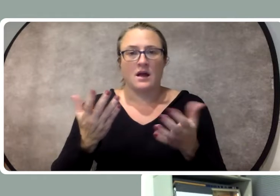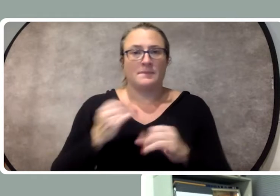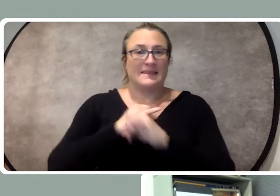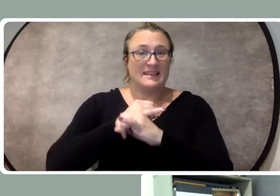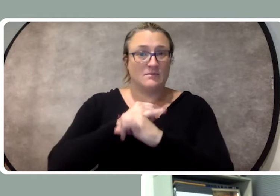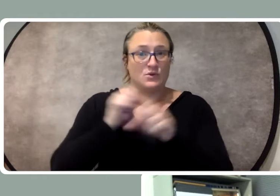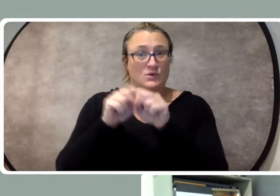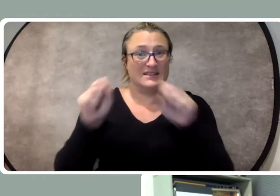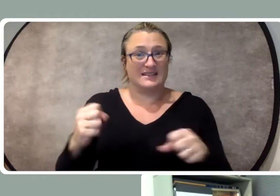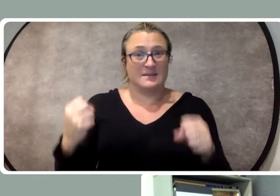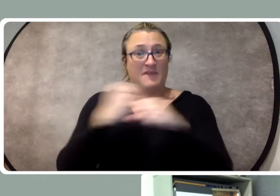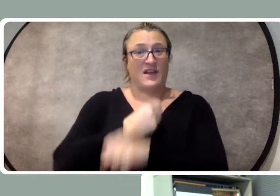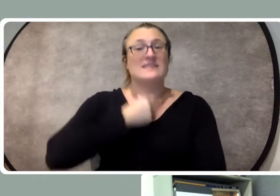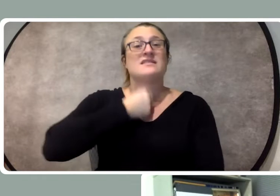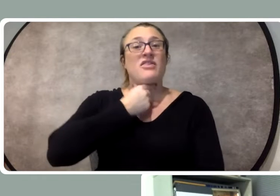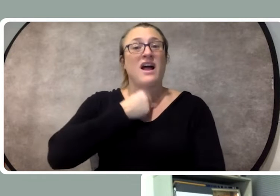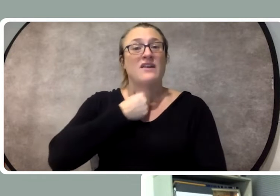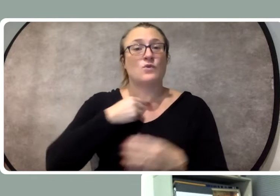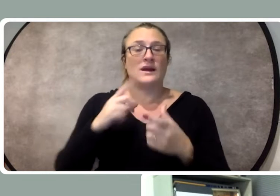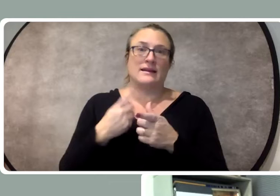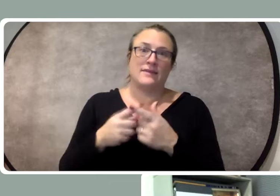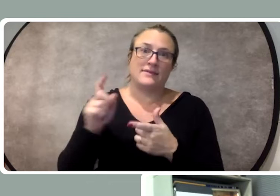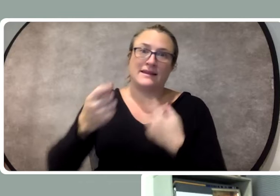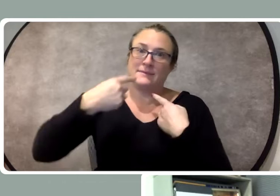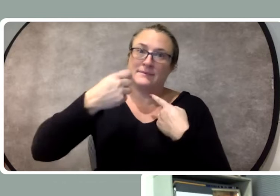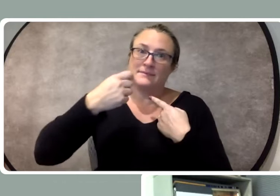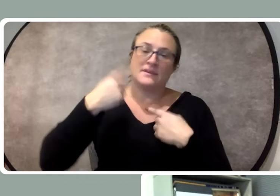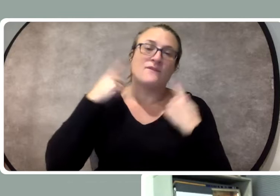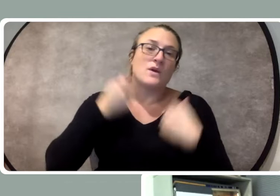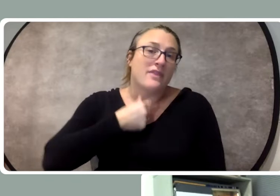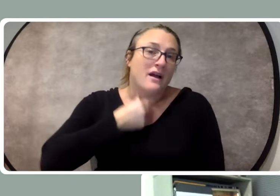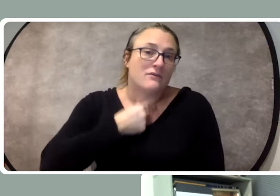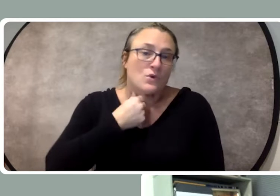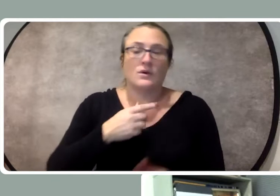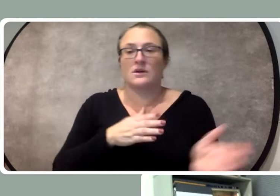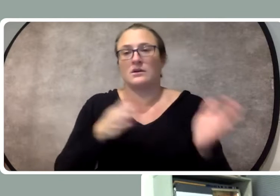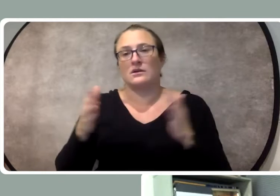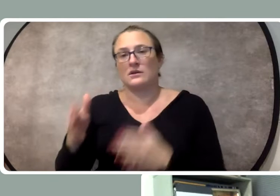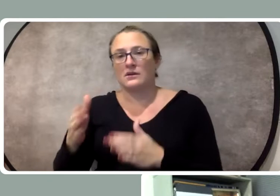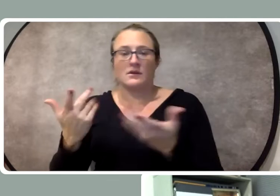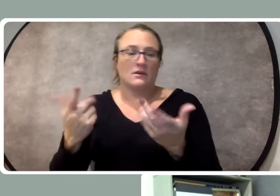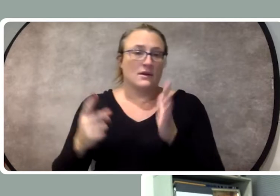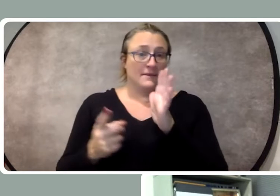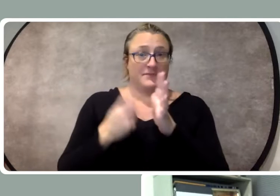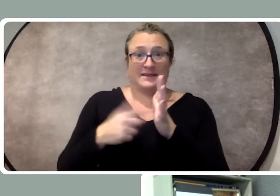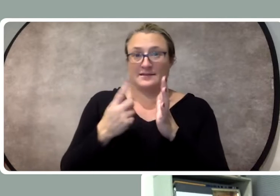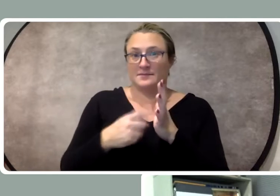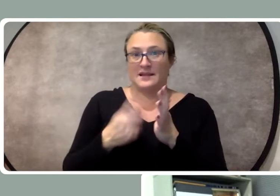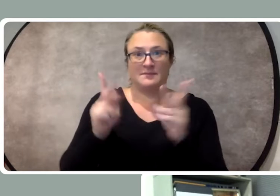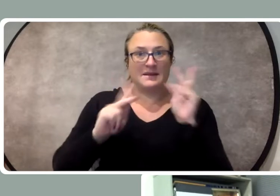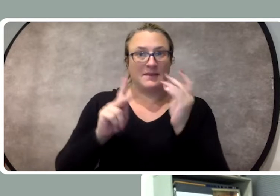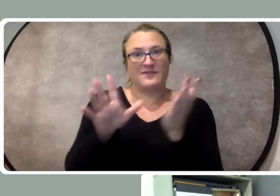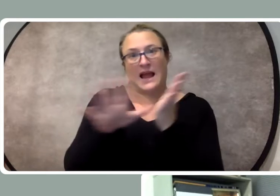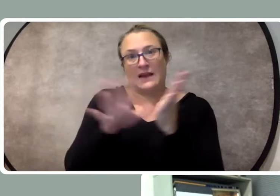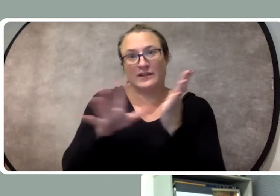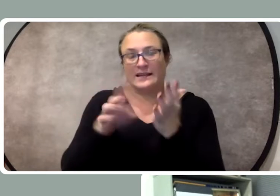thyroid gland, and patients can need thyroid pills. It can fight the colon, and patients can have diarrhea.